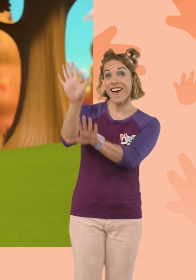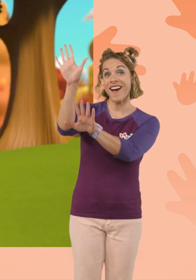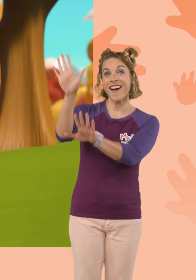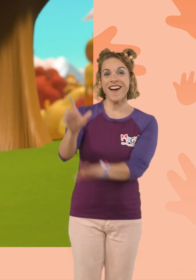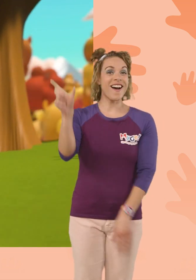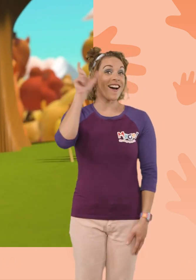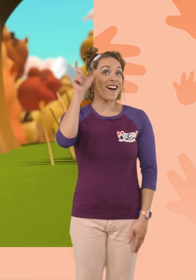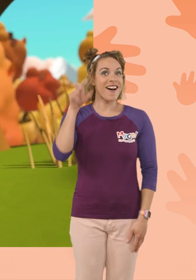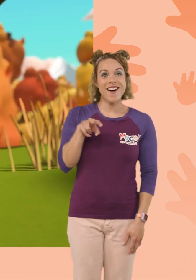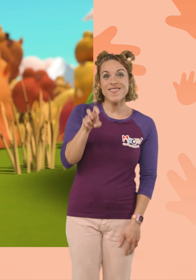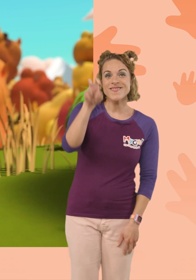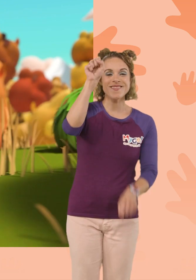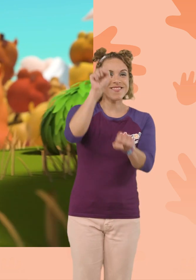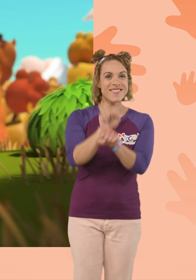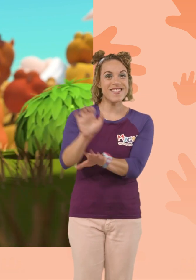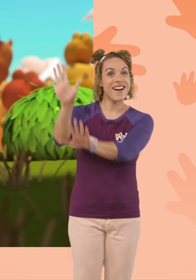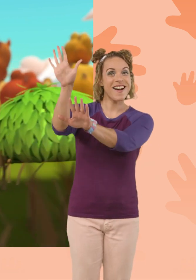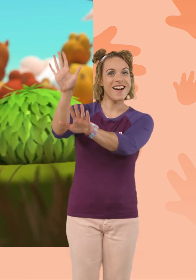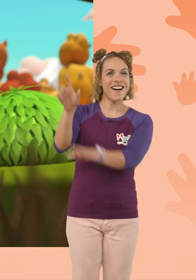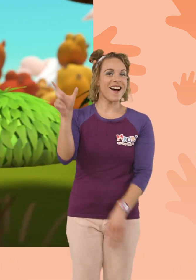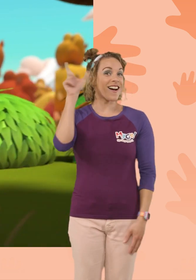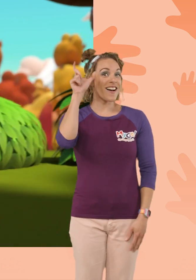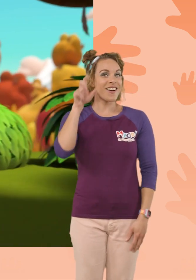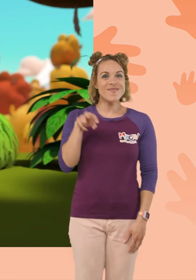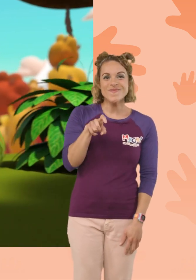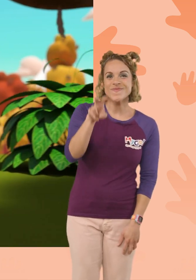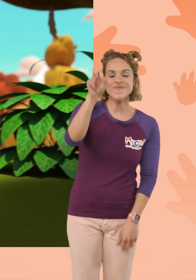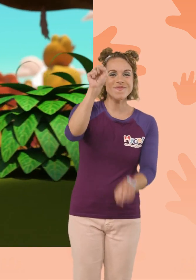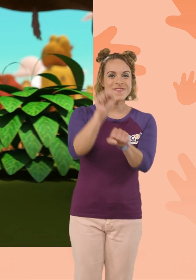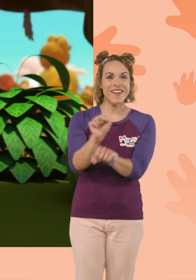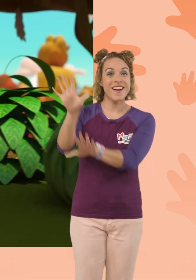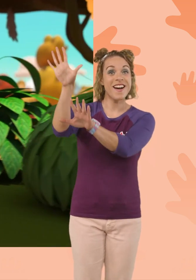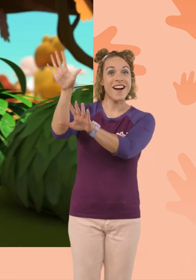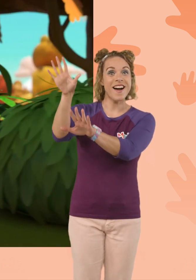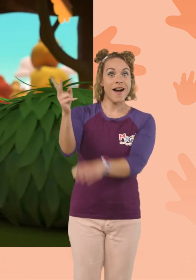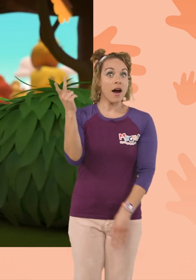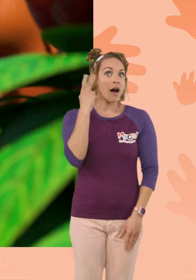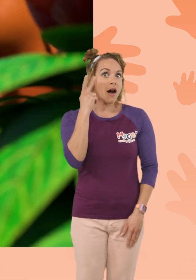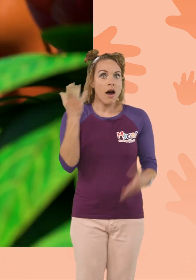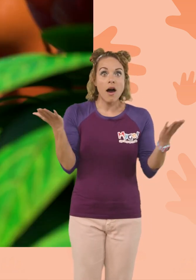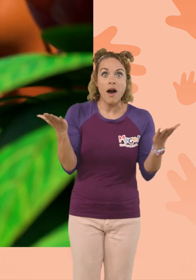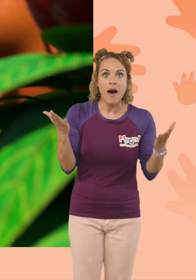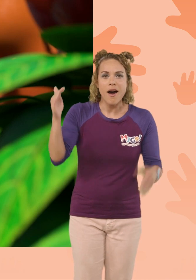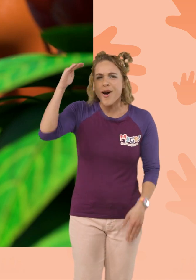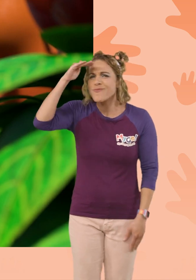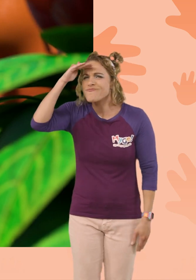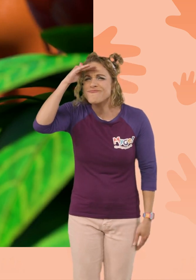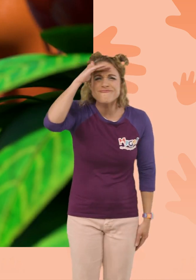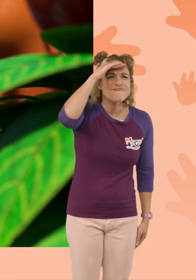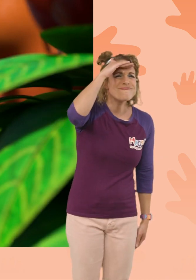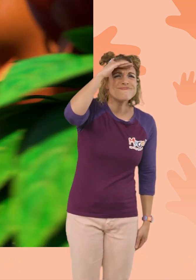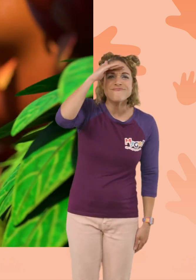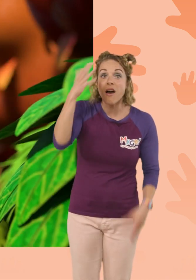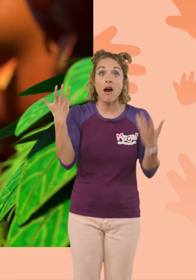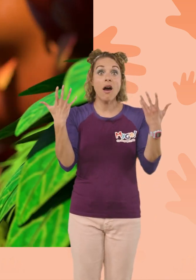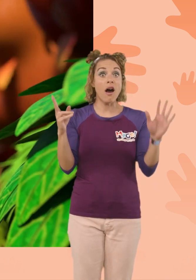The mountain, Panda Bear went over the mountain. Panda Bear went over the mountain to see what she could